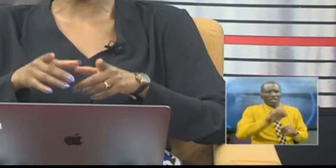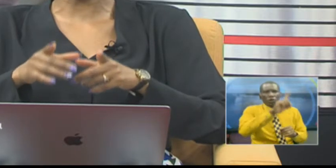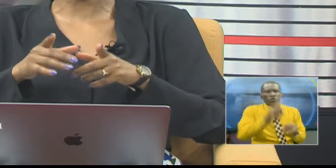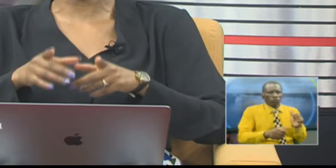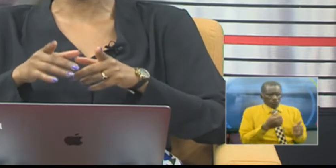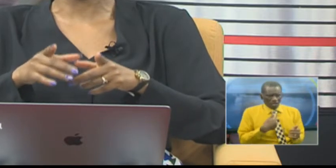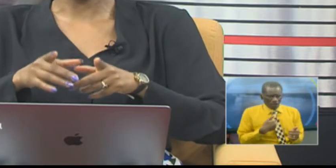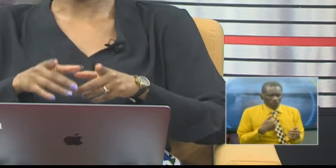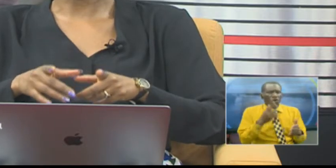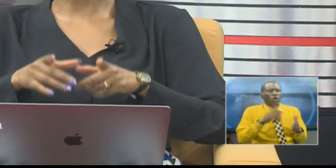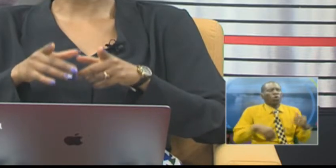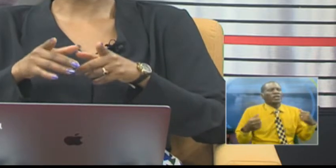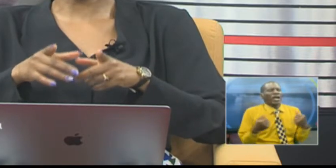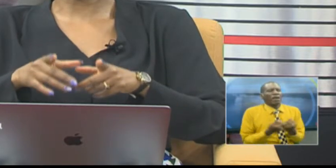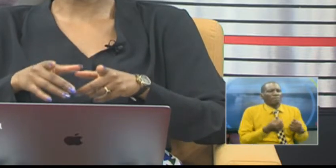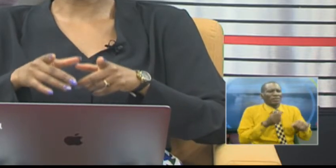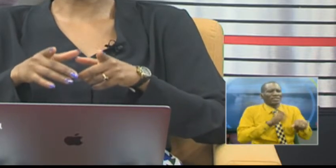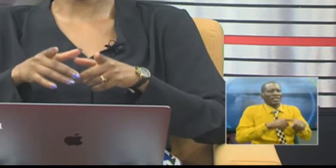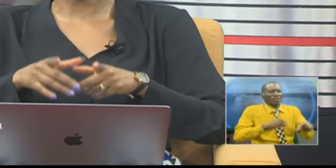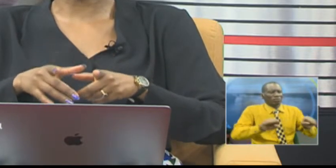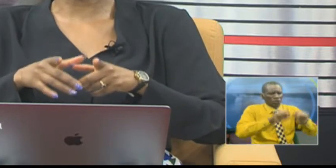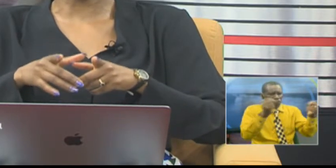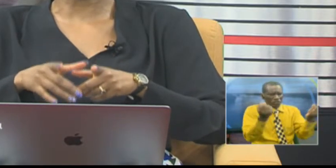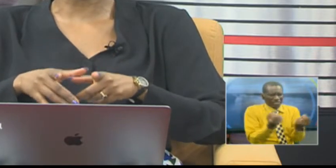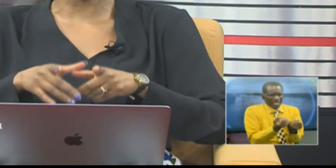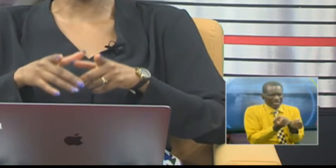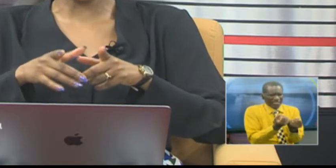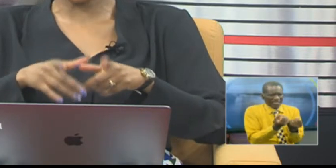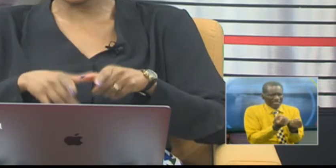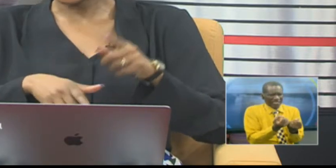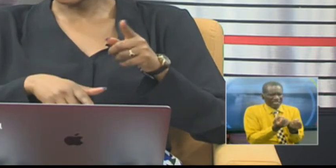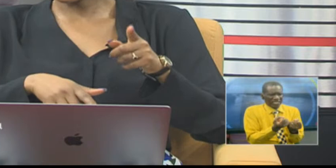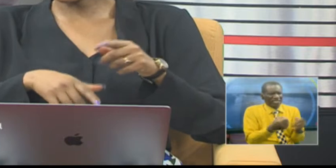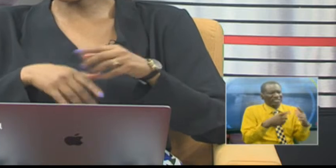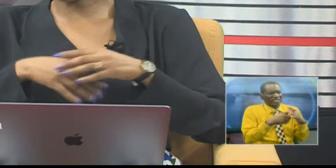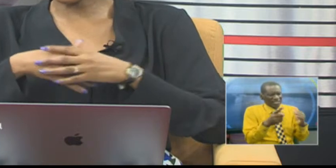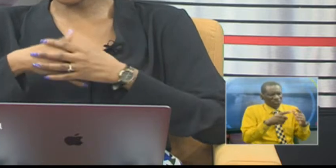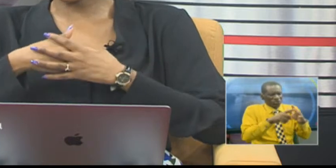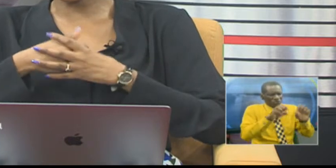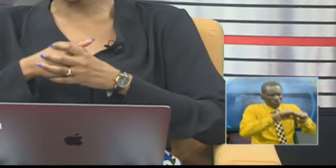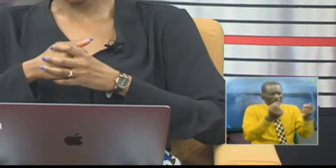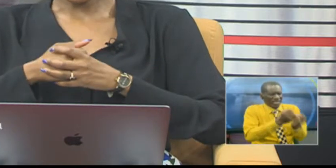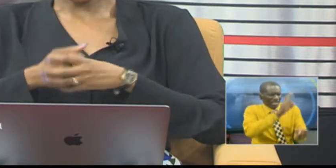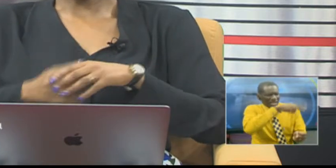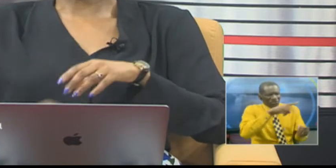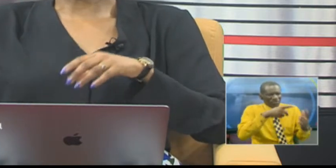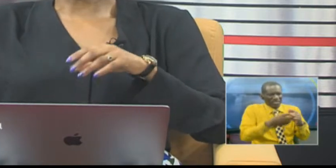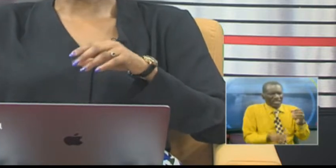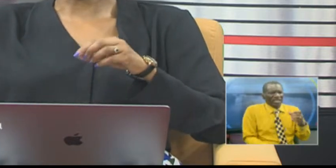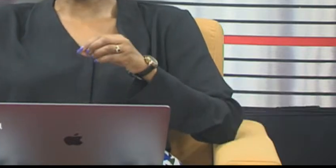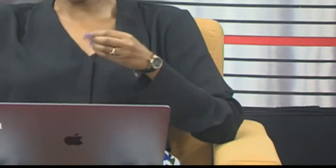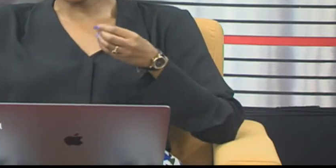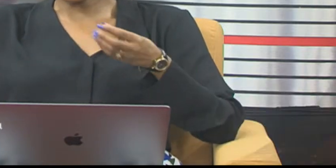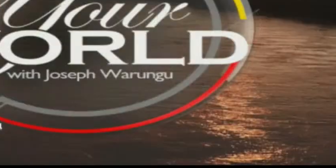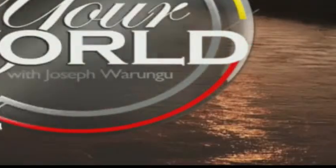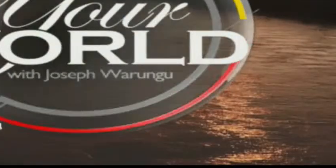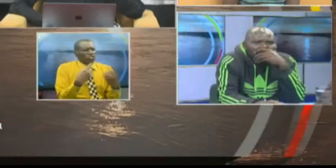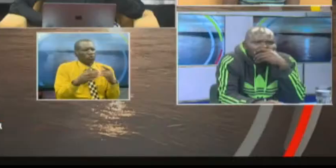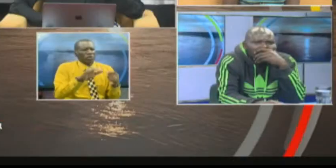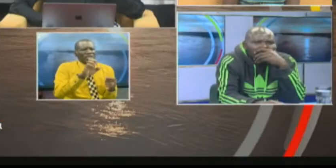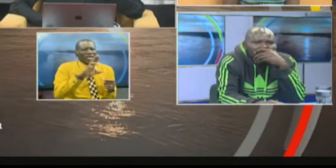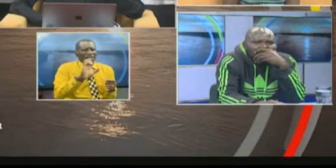what happens when societal pressure starts checking in? Let's talk to Eric and Purity.